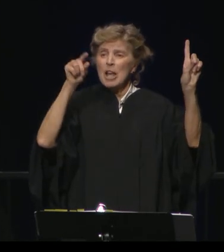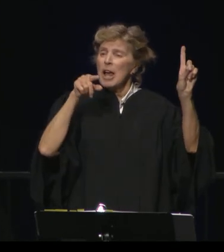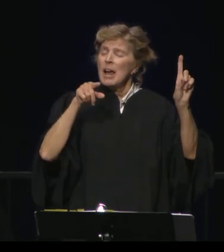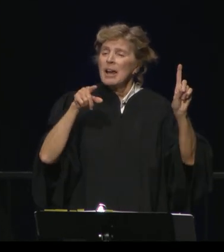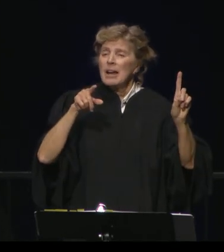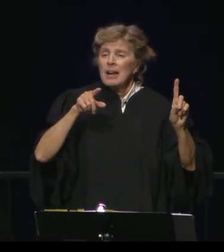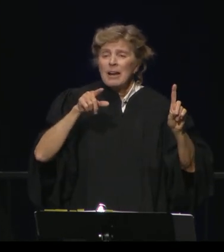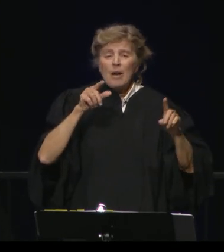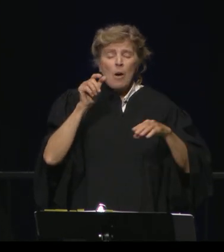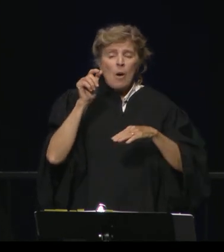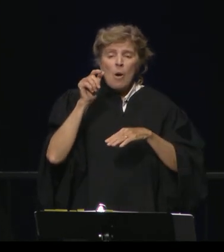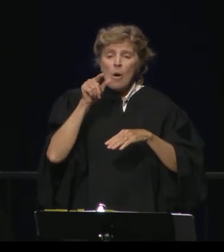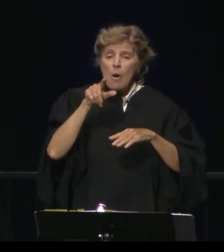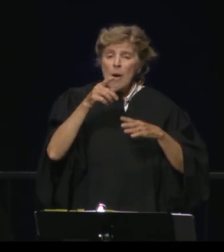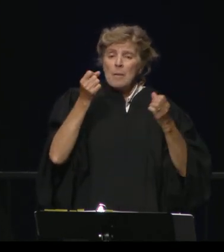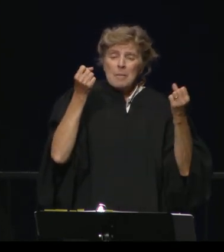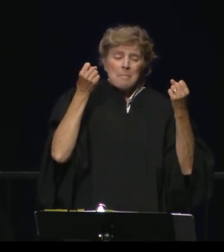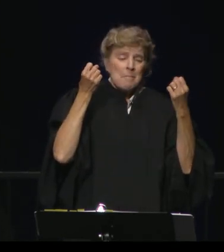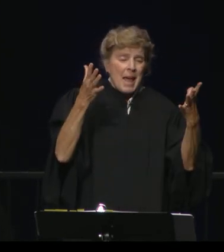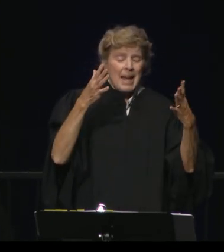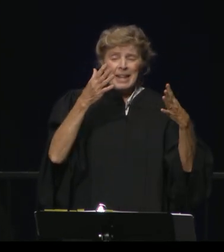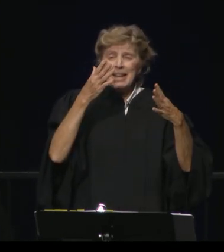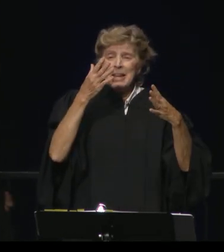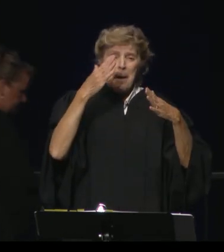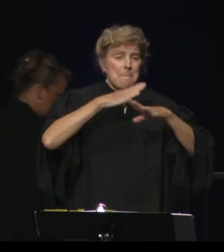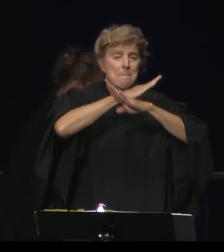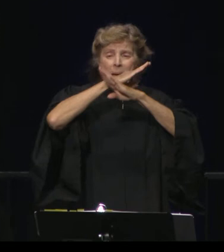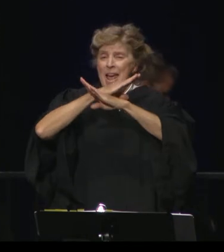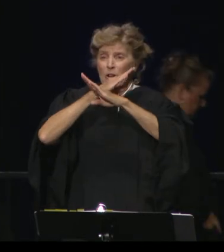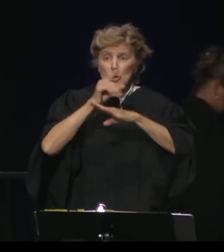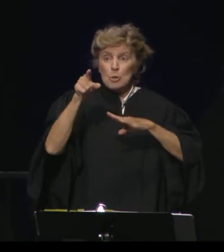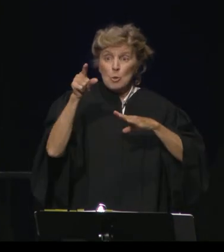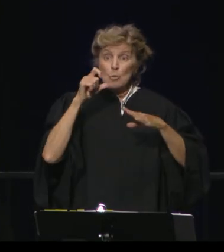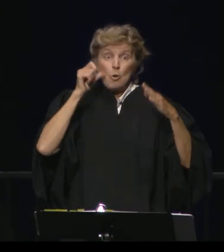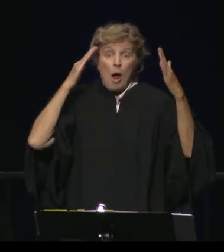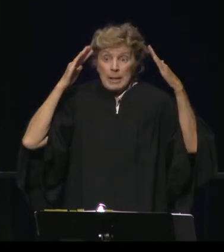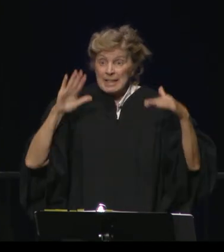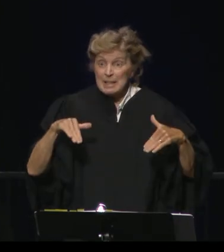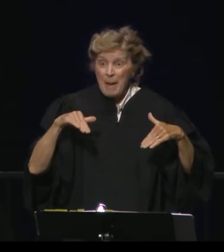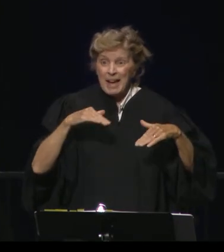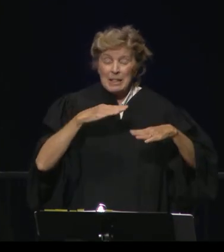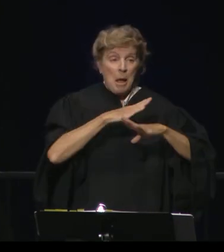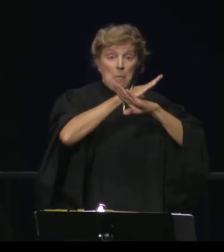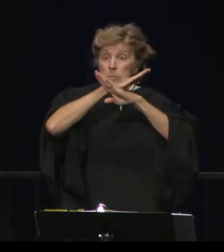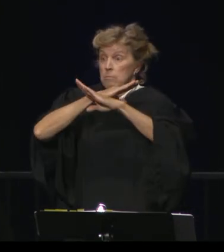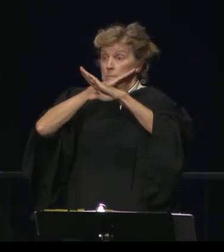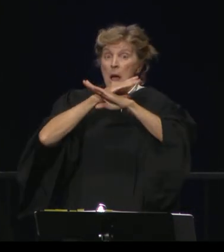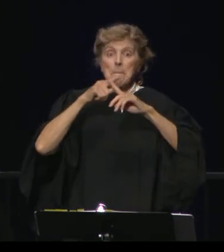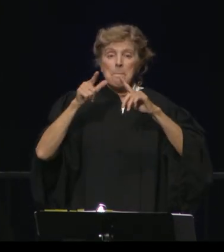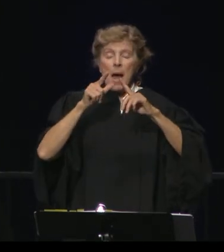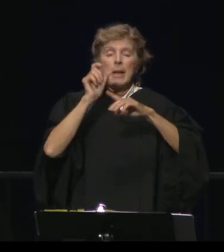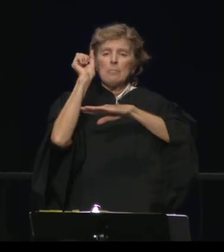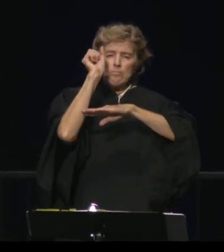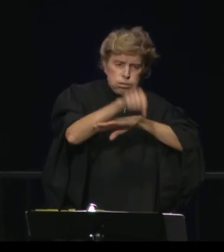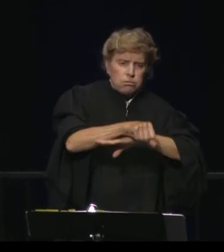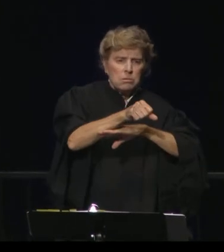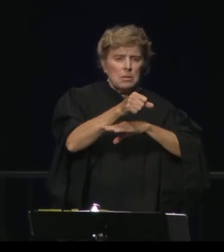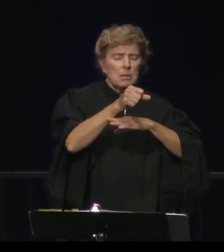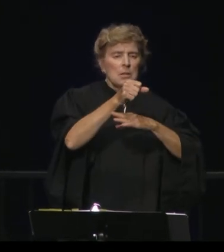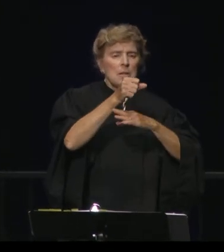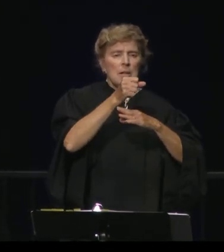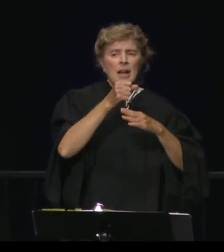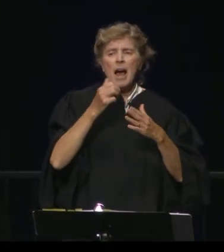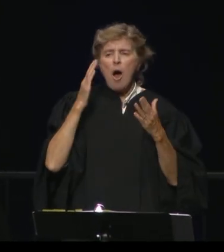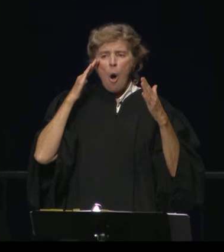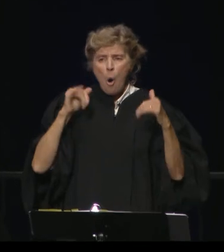facing and overcoming unforeseen barriers. I hope you share your experience with others and